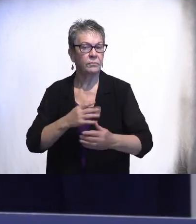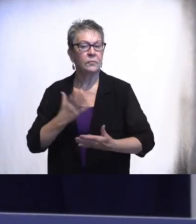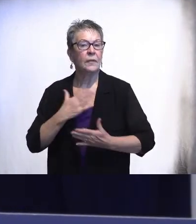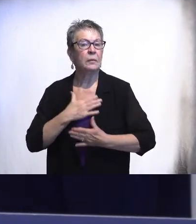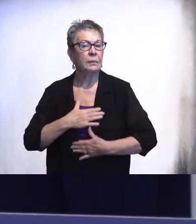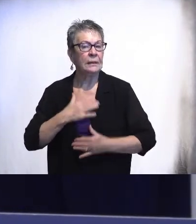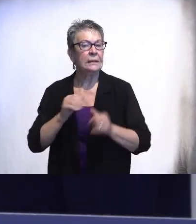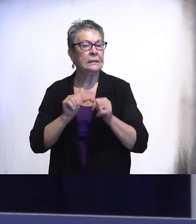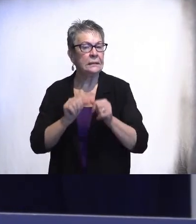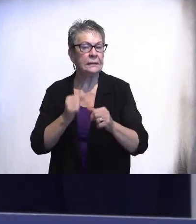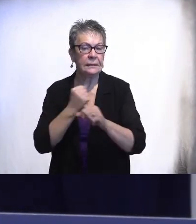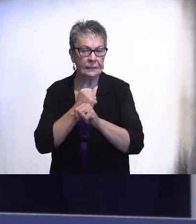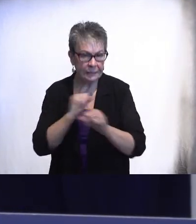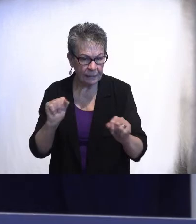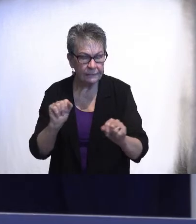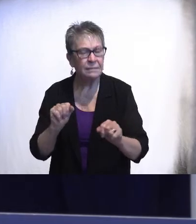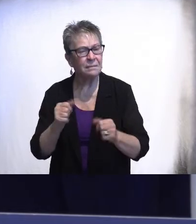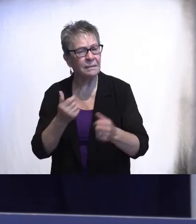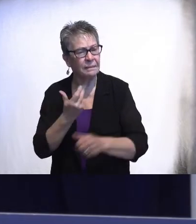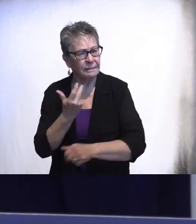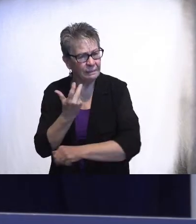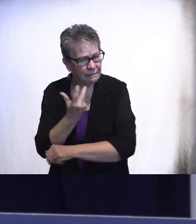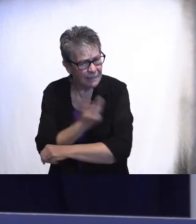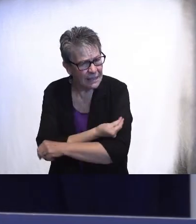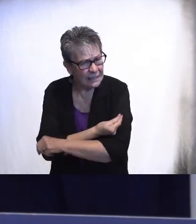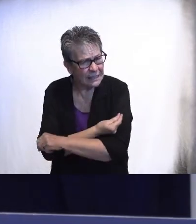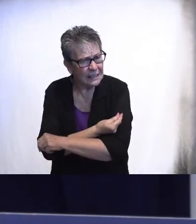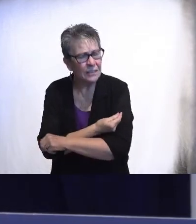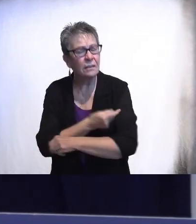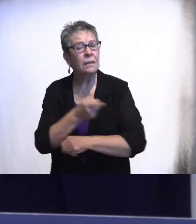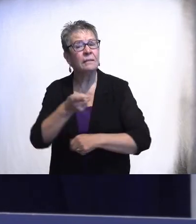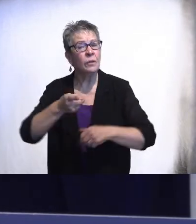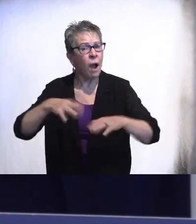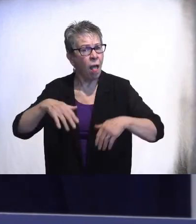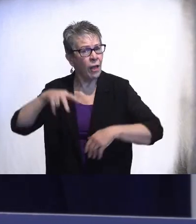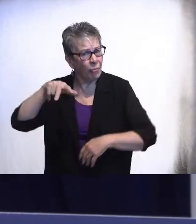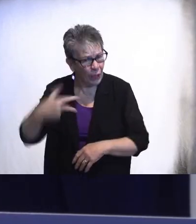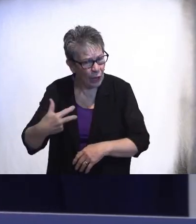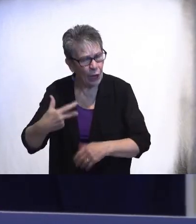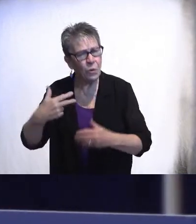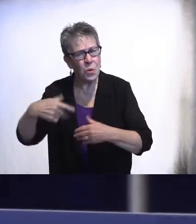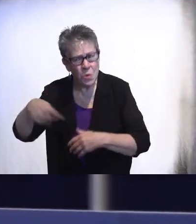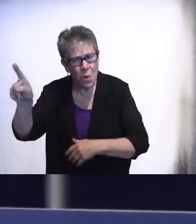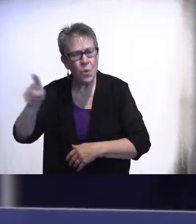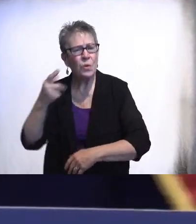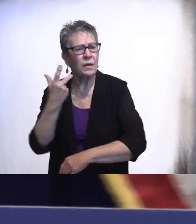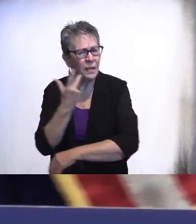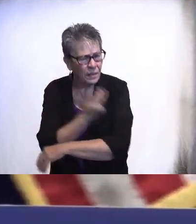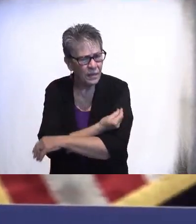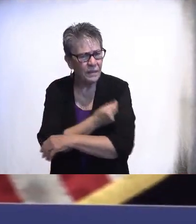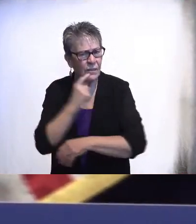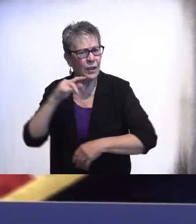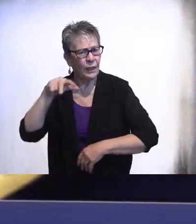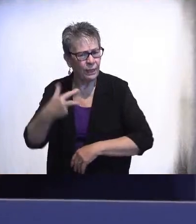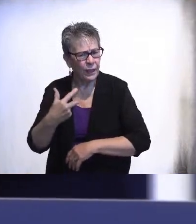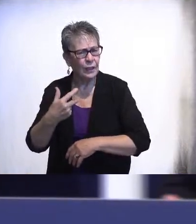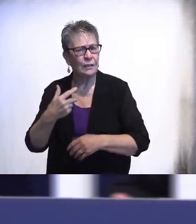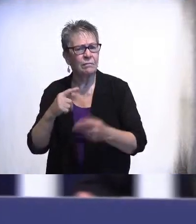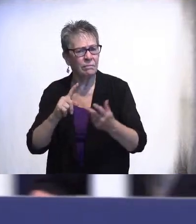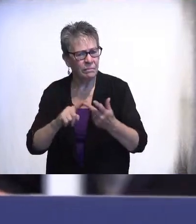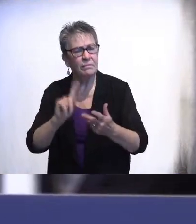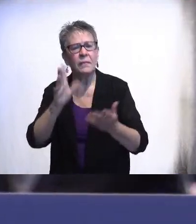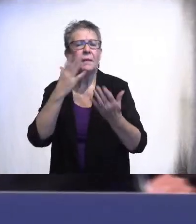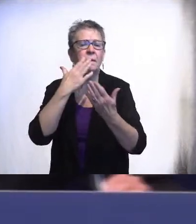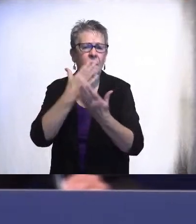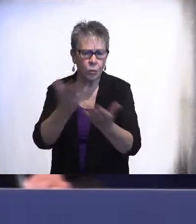get boosted to protect ourselves, our family, our friends, and our children. Thank you. Judy, thank you for all. In the